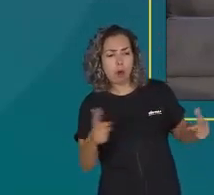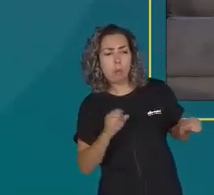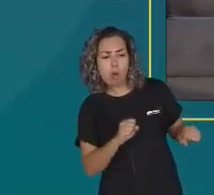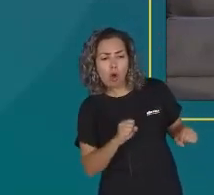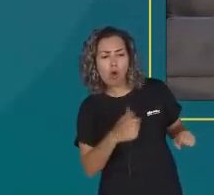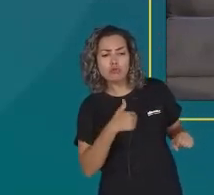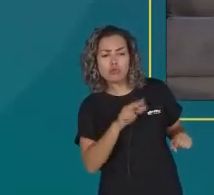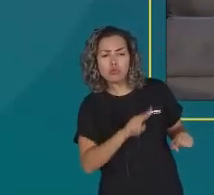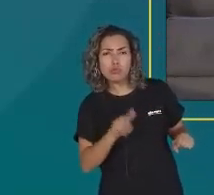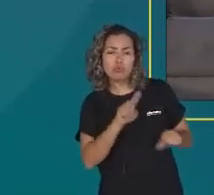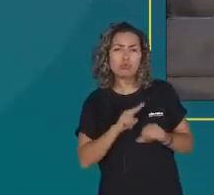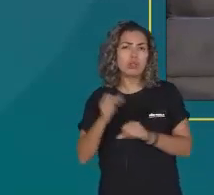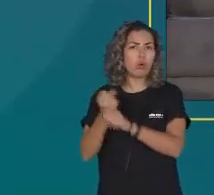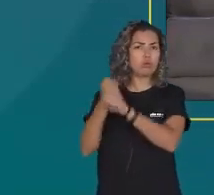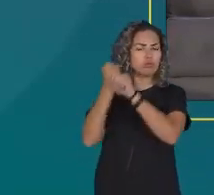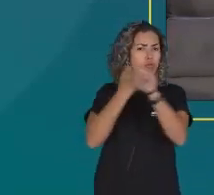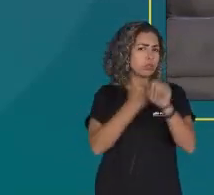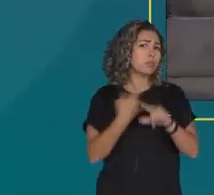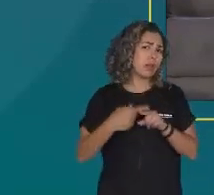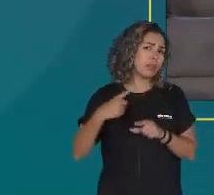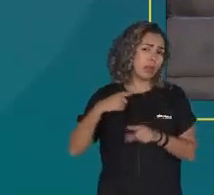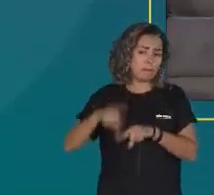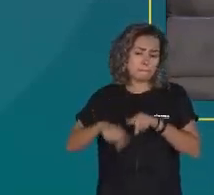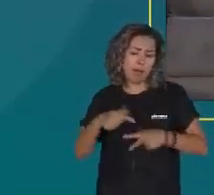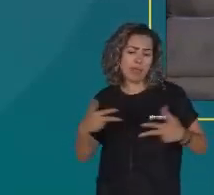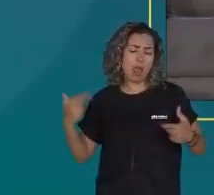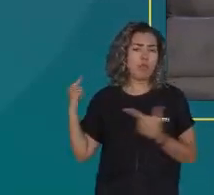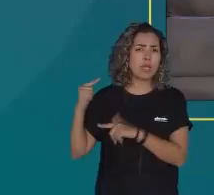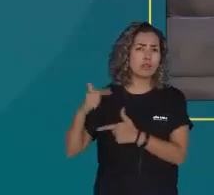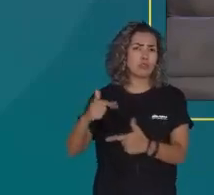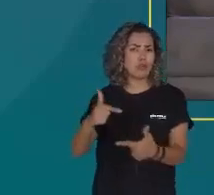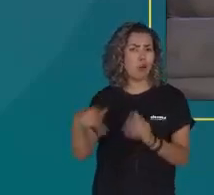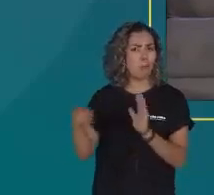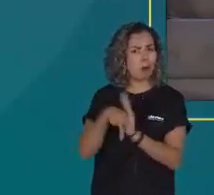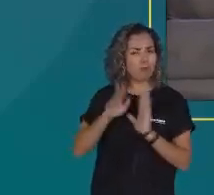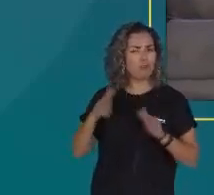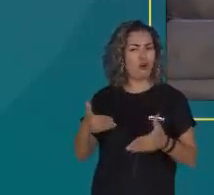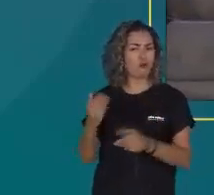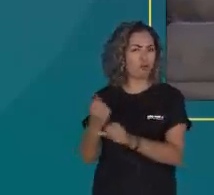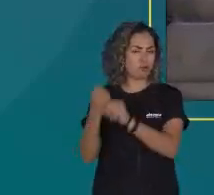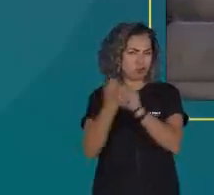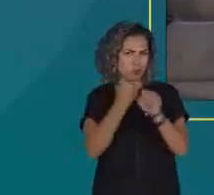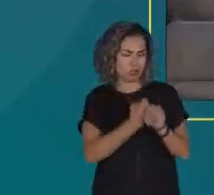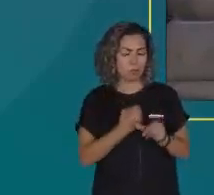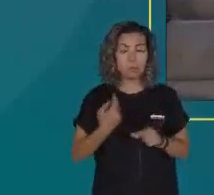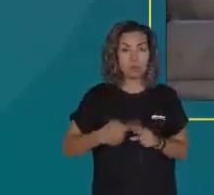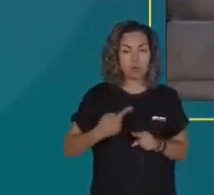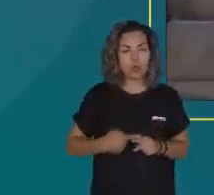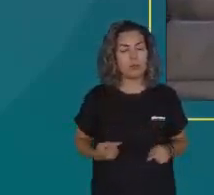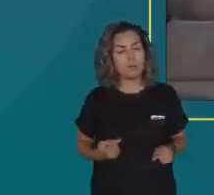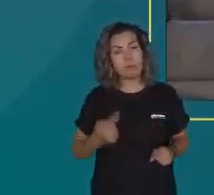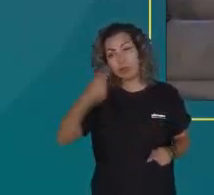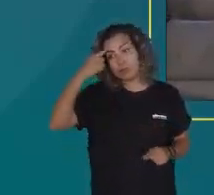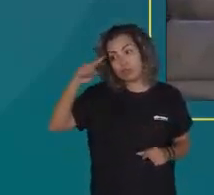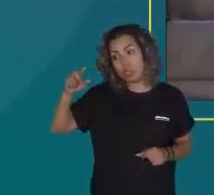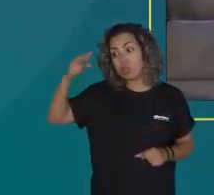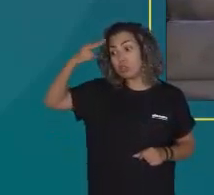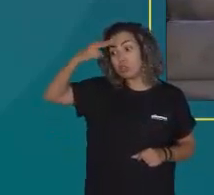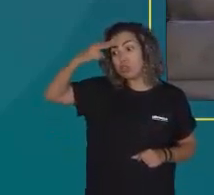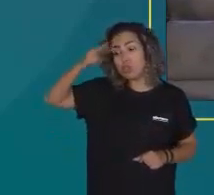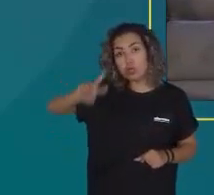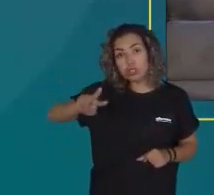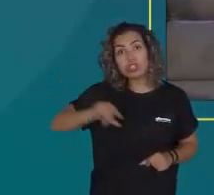materials, construction materials? Because, you know, every second day, if I'm not mistaken, they're building like the city like Paris, you